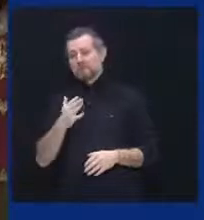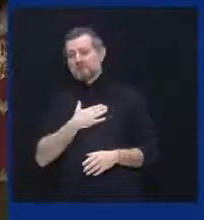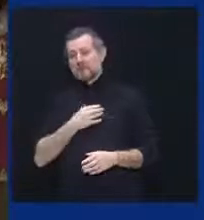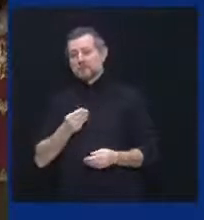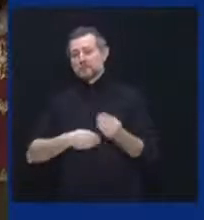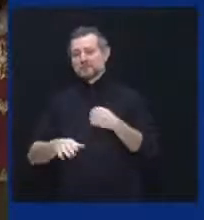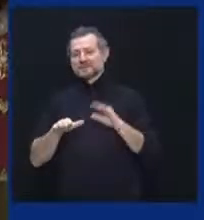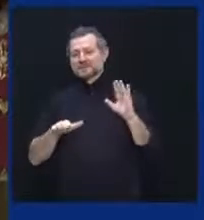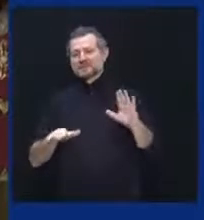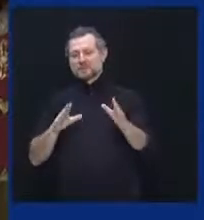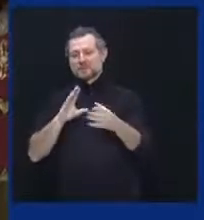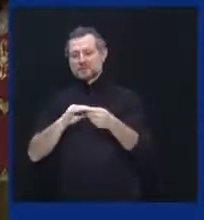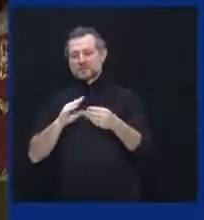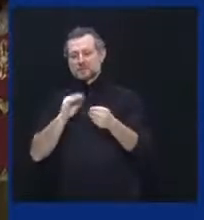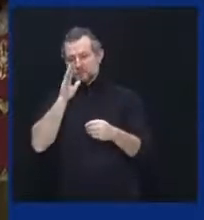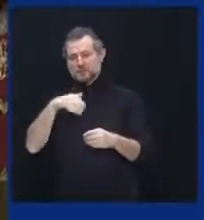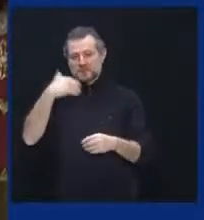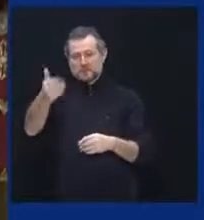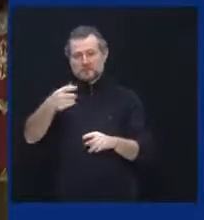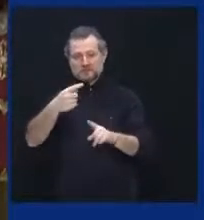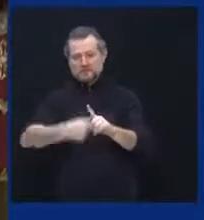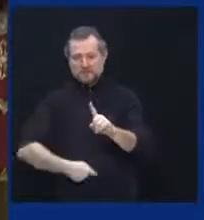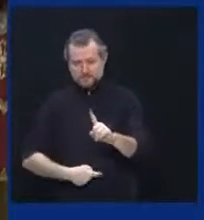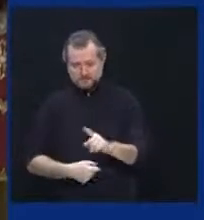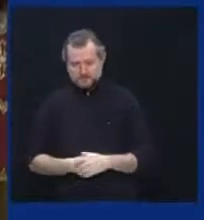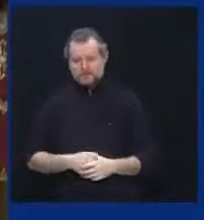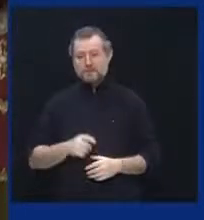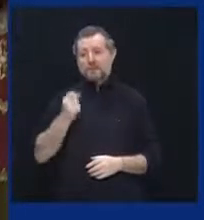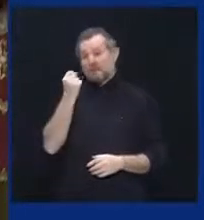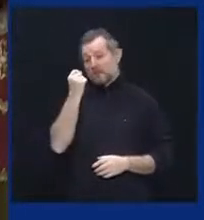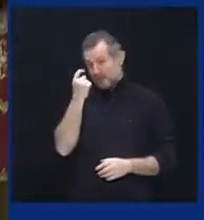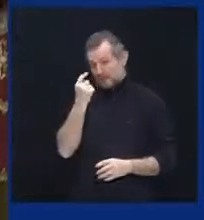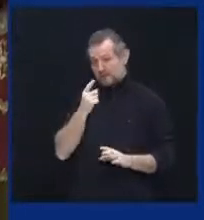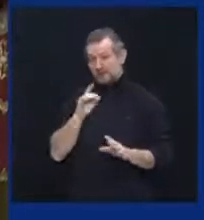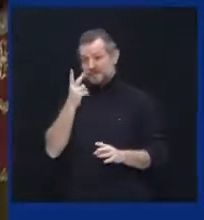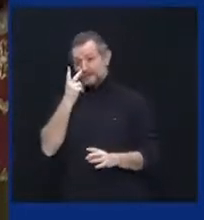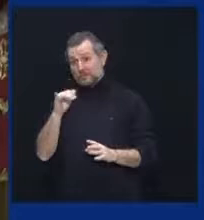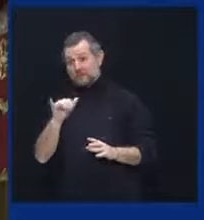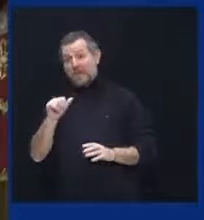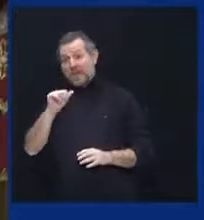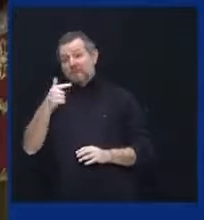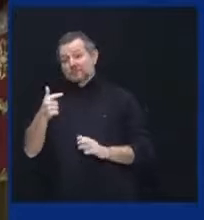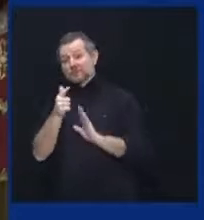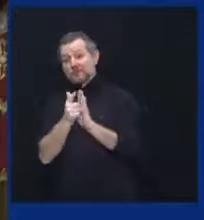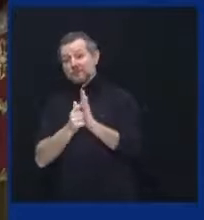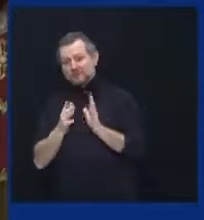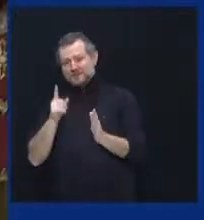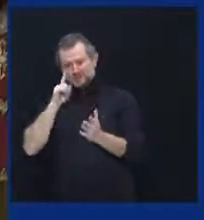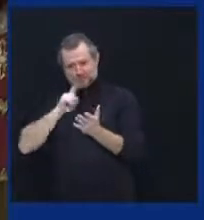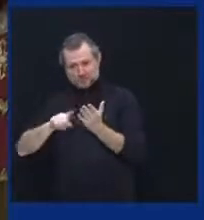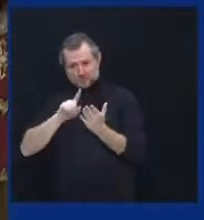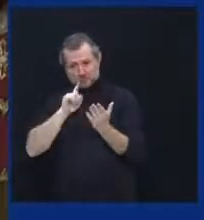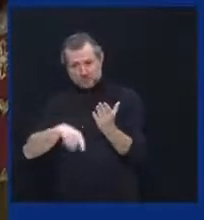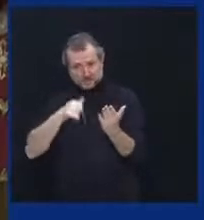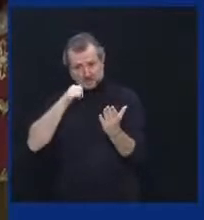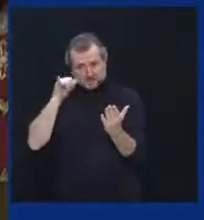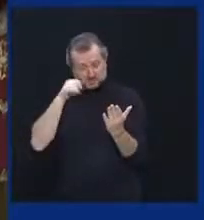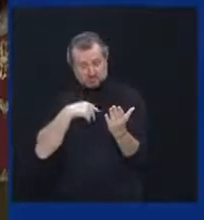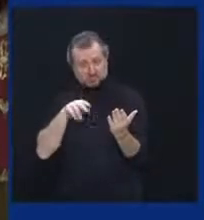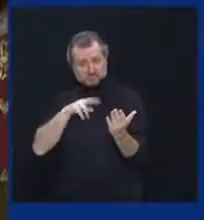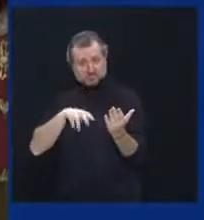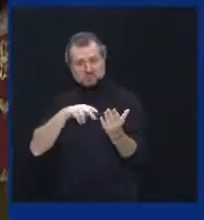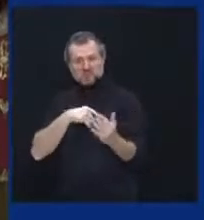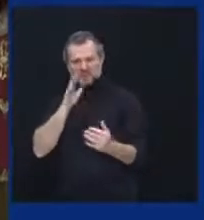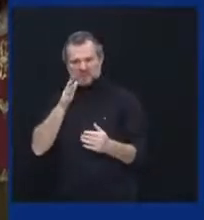month. But when I saw the Attorney General report, decided that we need to finish that up